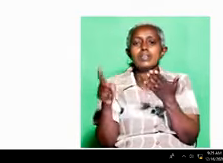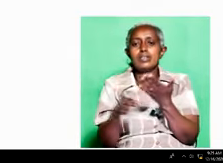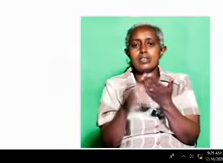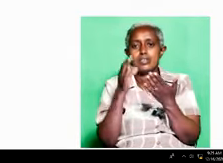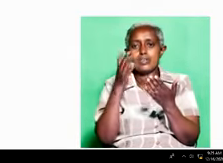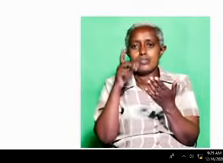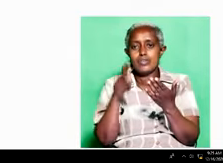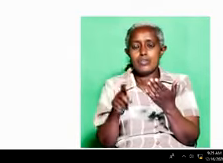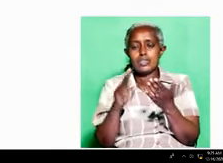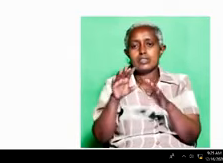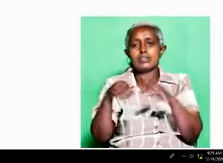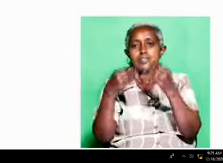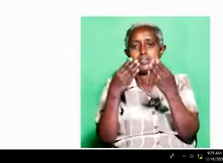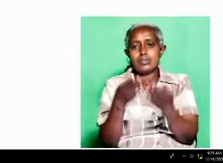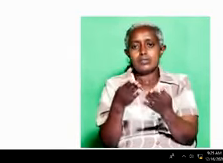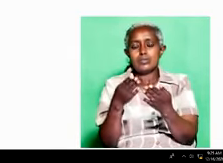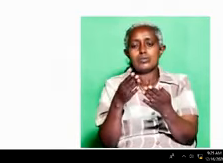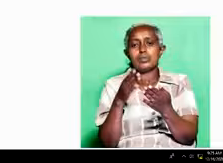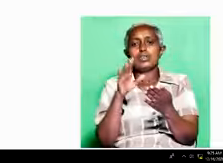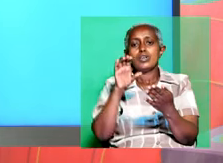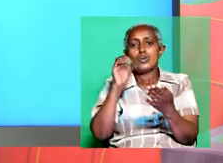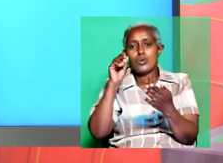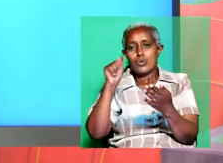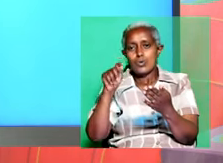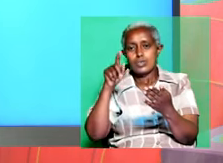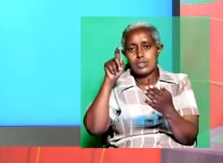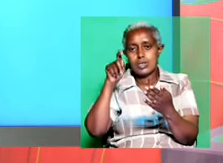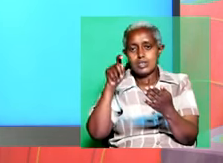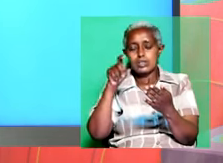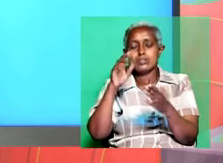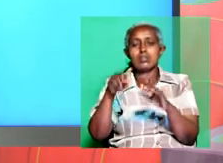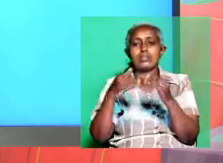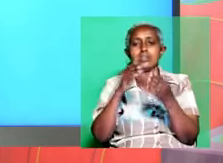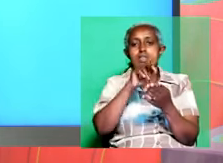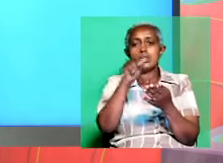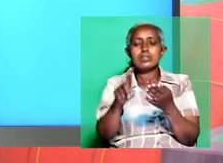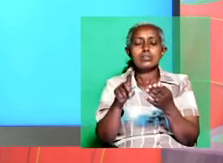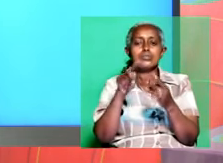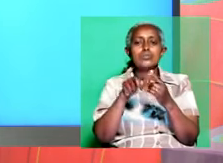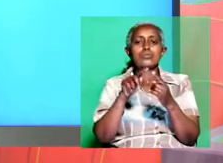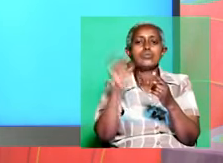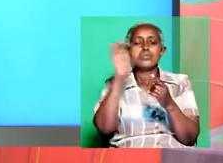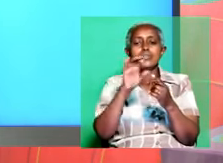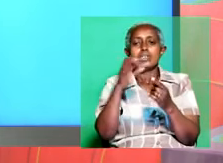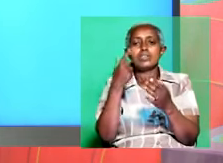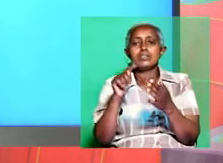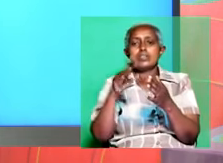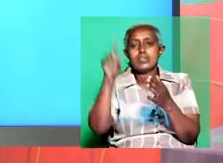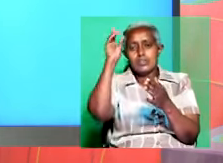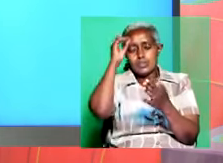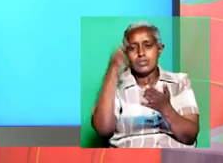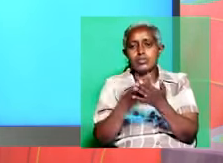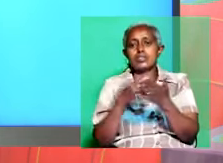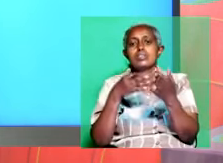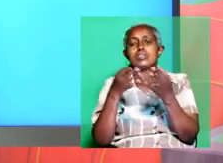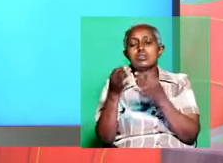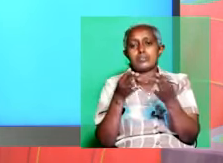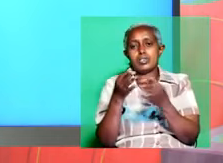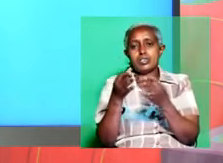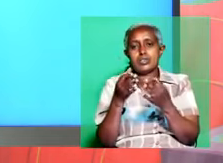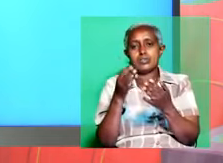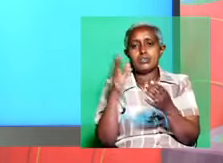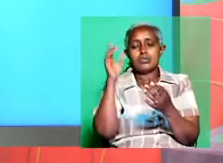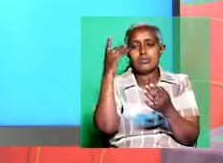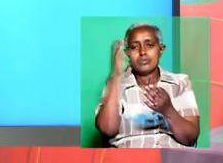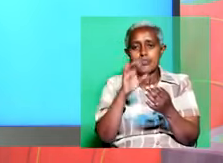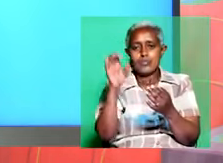Let f of x is given to be cot x. Then we are asked to find the derivative of this expression. So